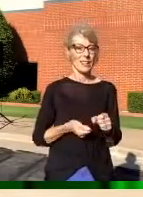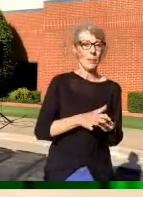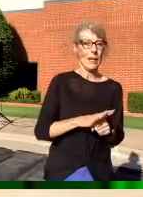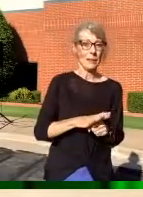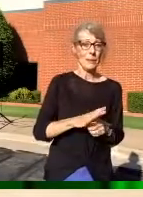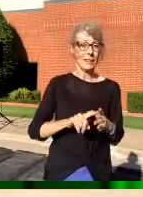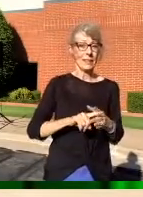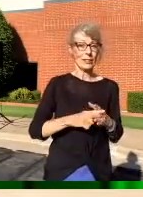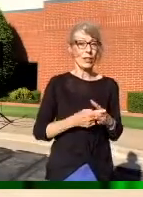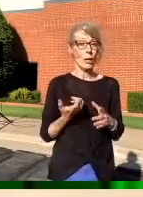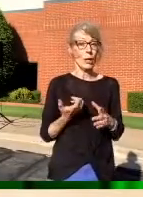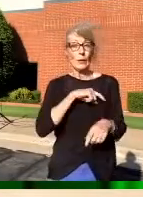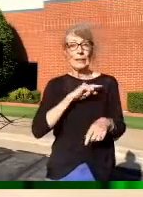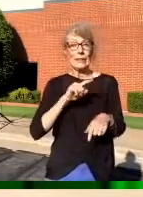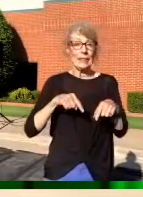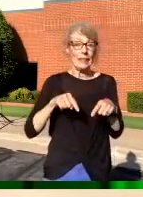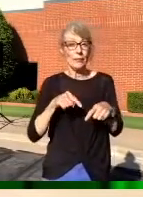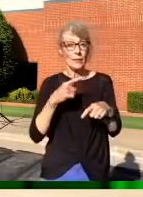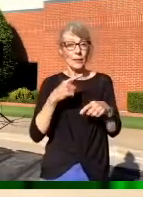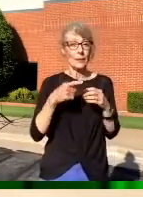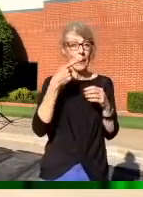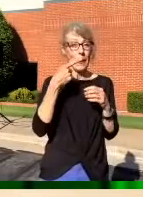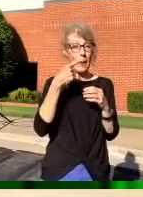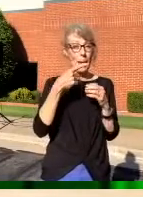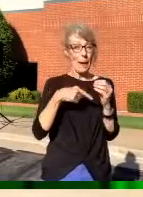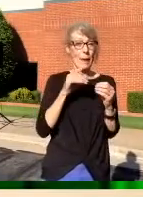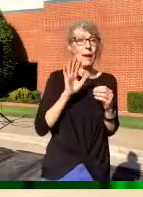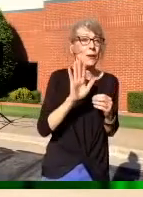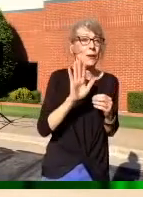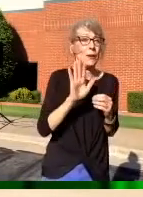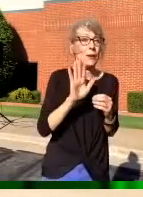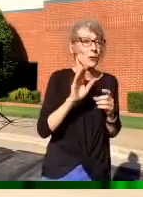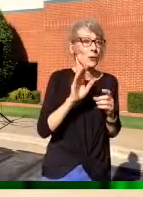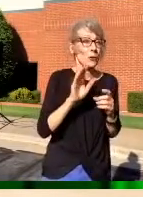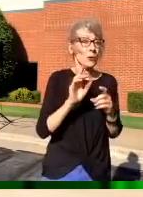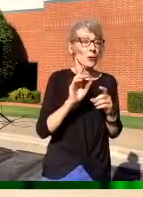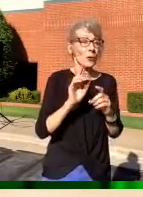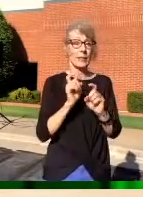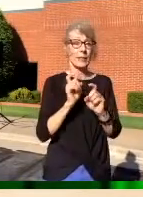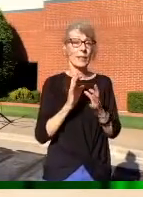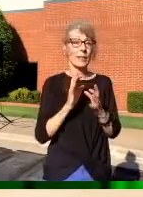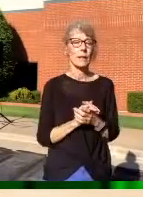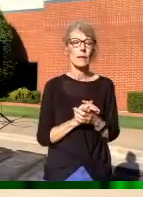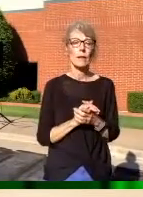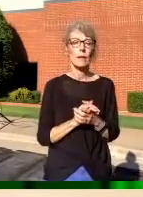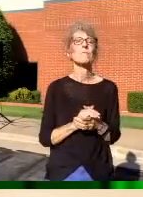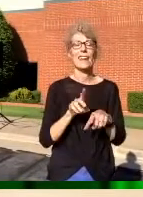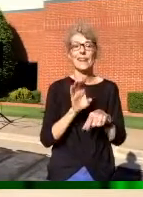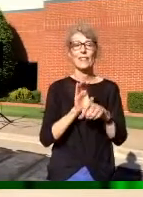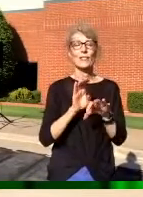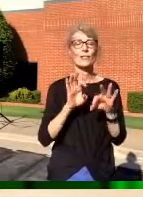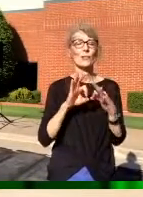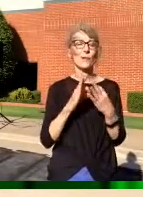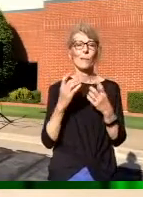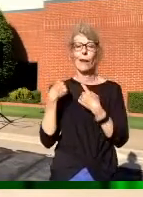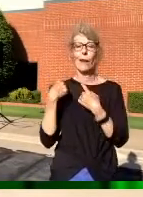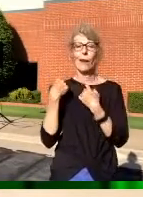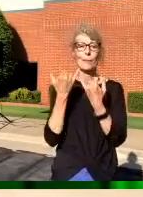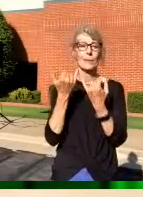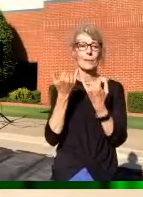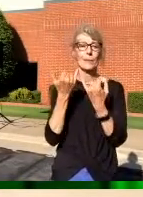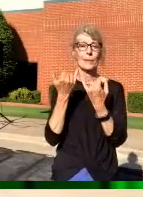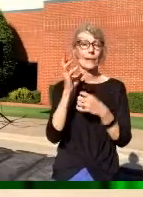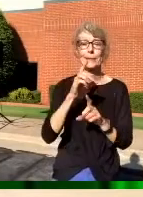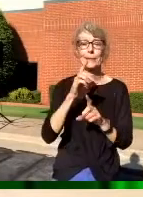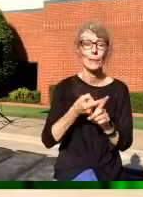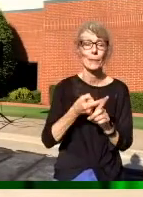nervous about that contribution. But you as a church family have been absolutely phenomenal for the last 6 months. We are